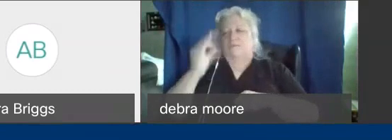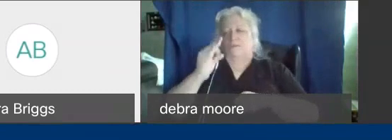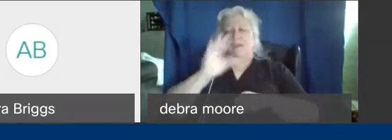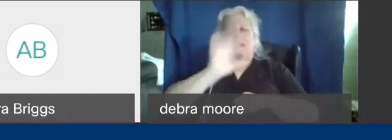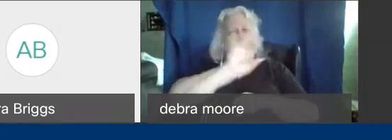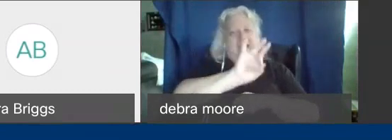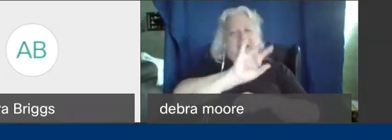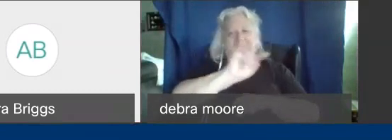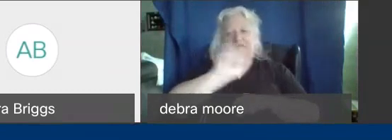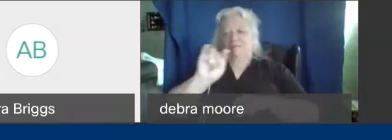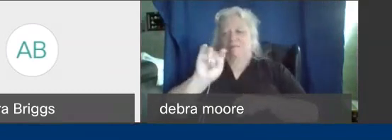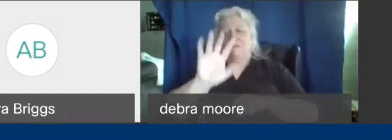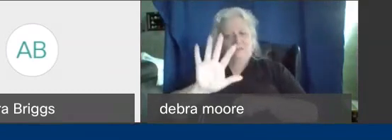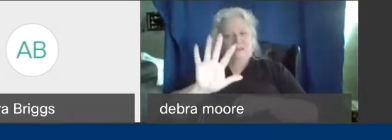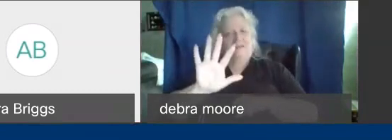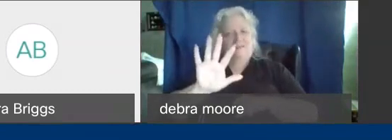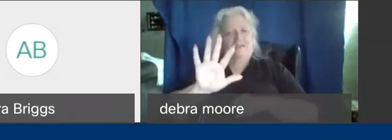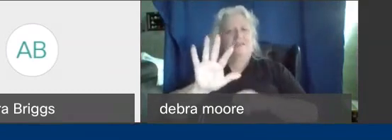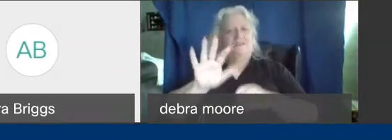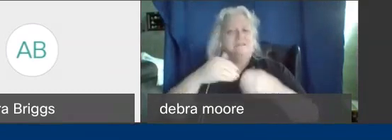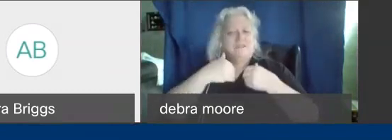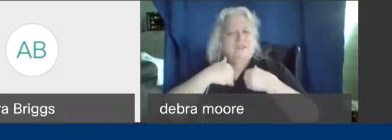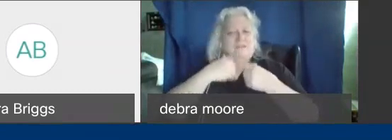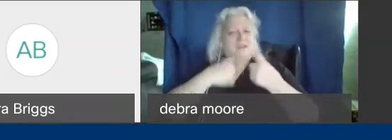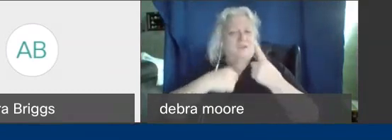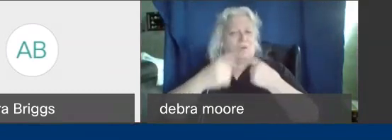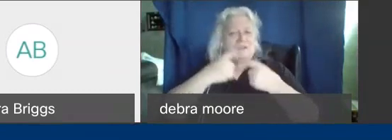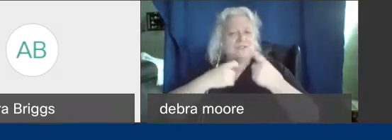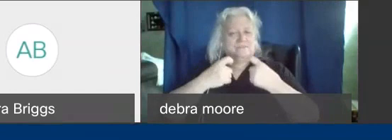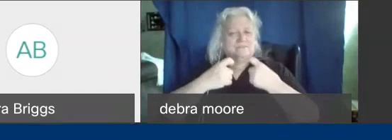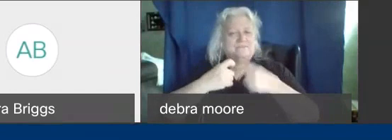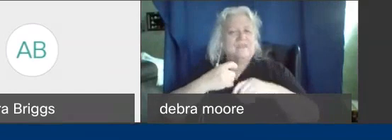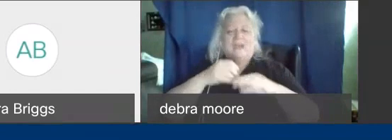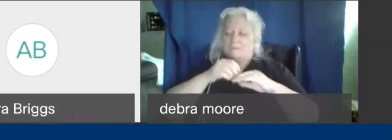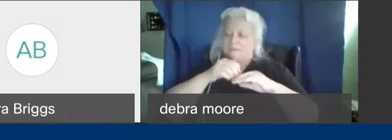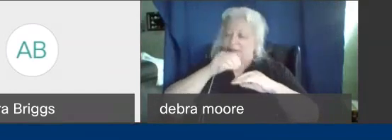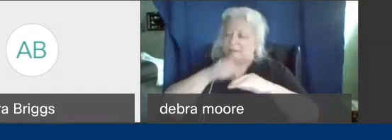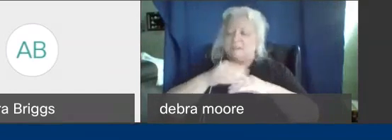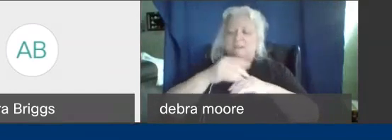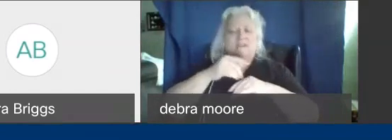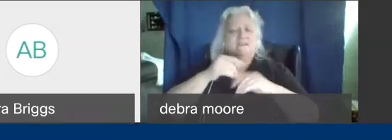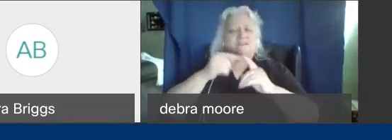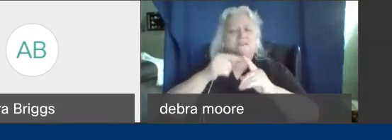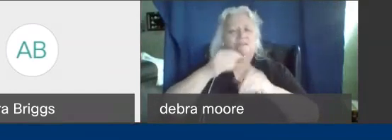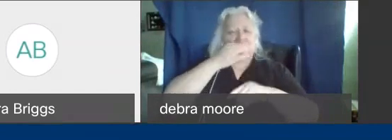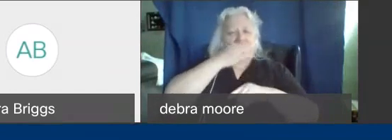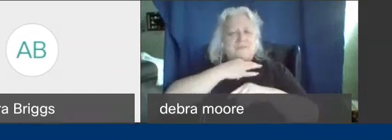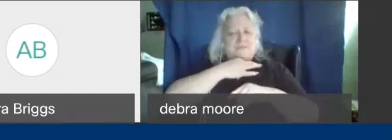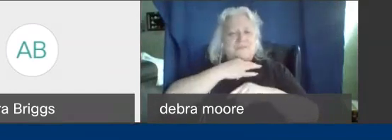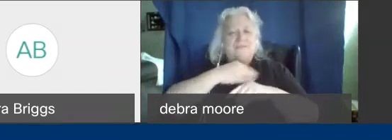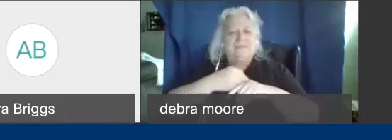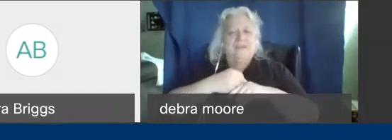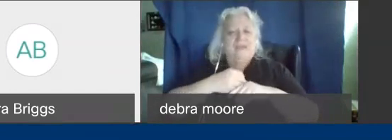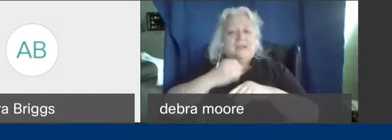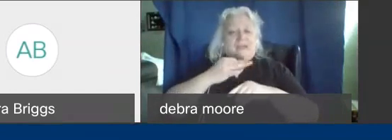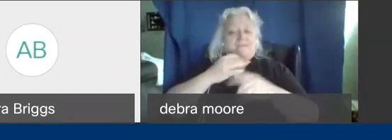will be able to respond to any questions you have then. Otherwise, I'll be sending this out right after we conclude. And if you guys